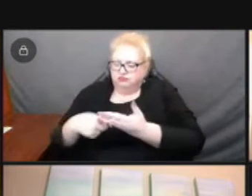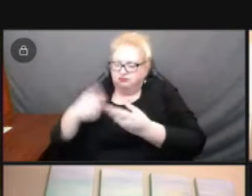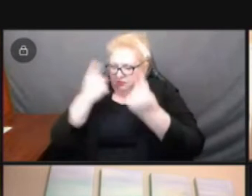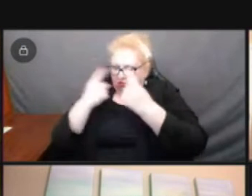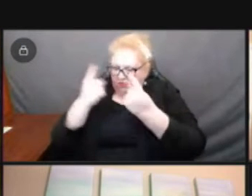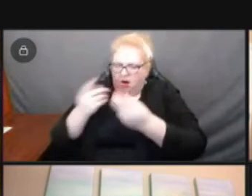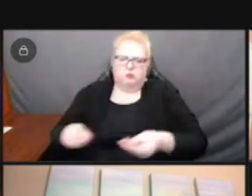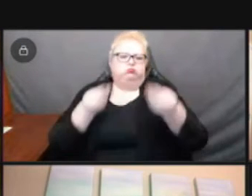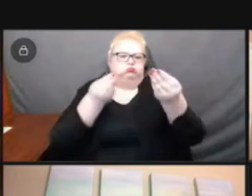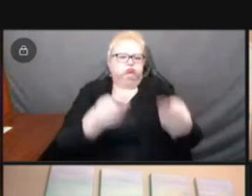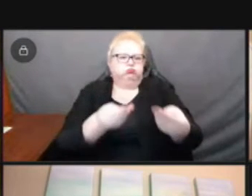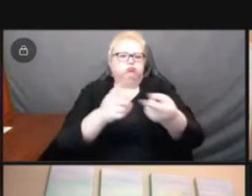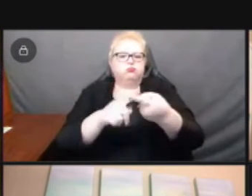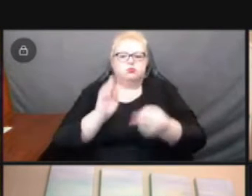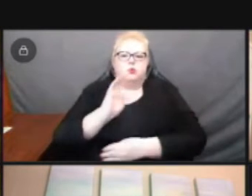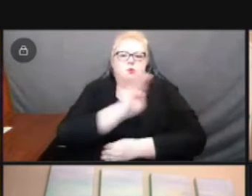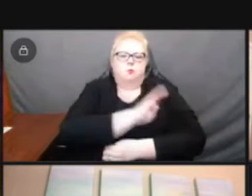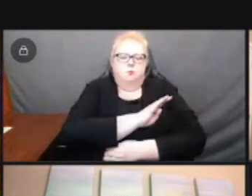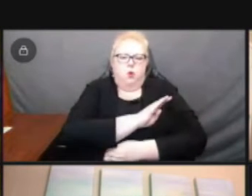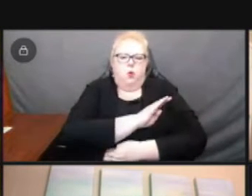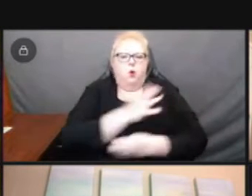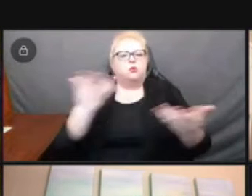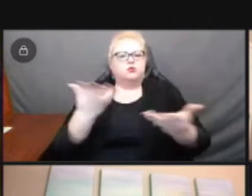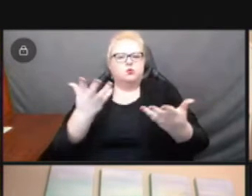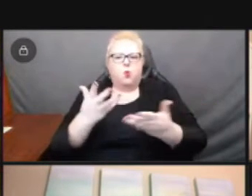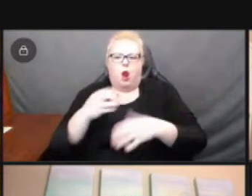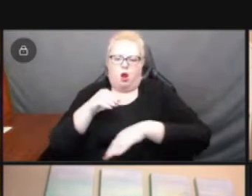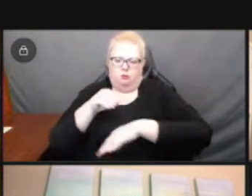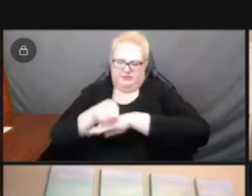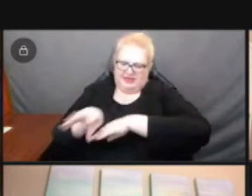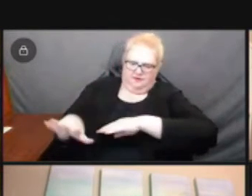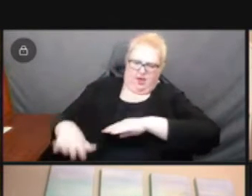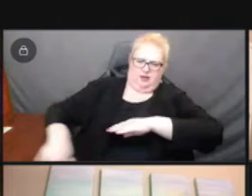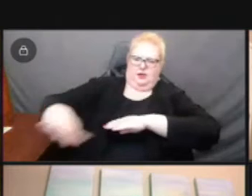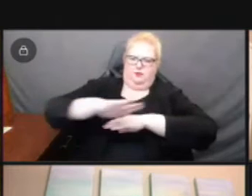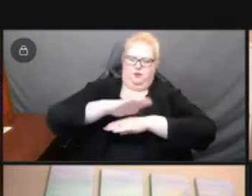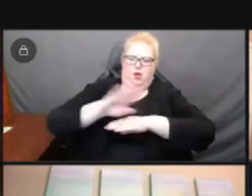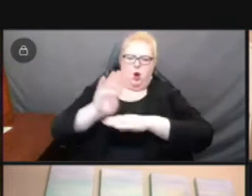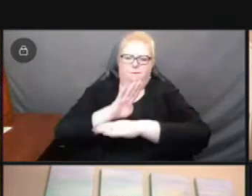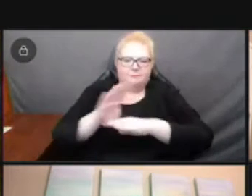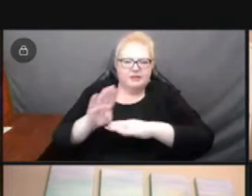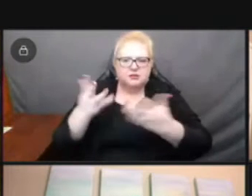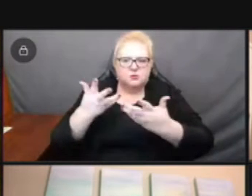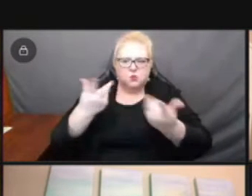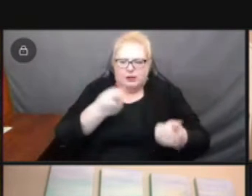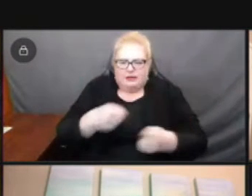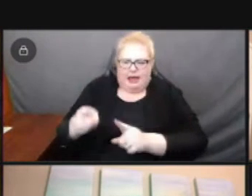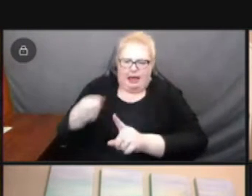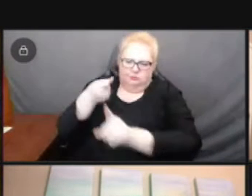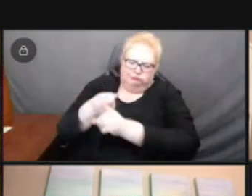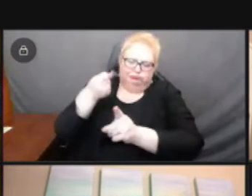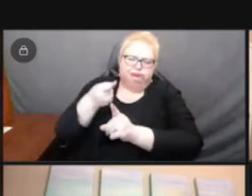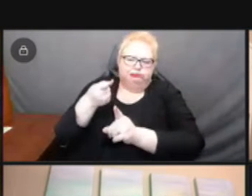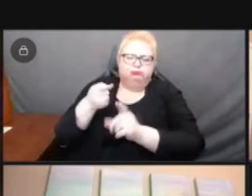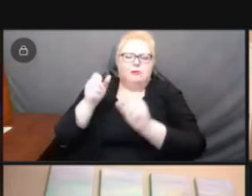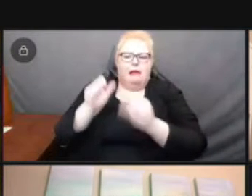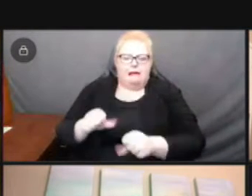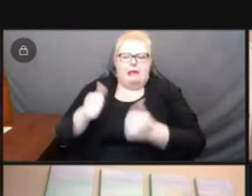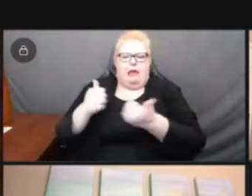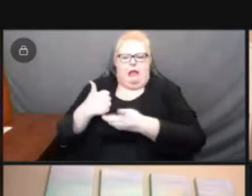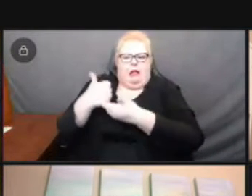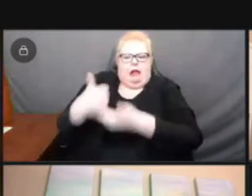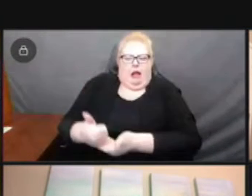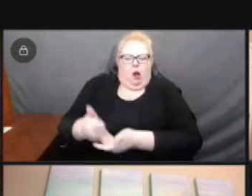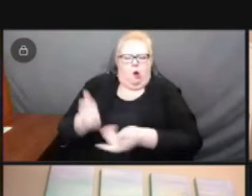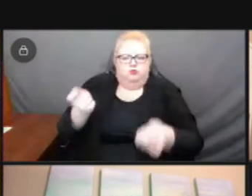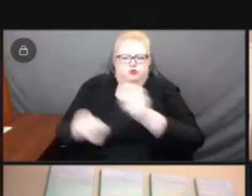on what those things are that affect their operations or their businesses throughout the city. This is a resolution, and